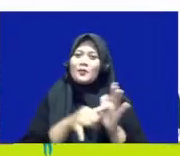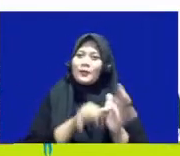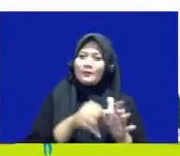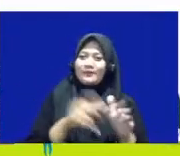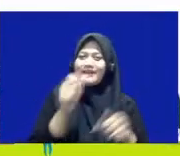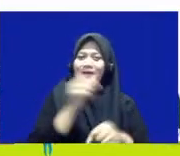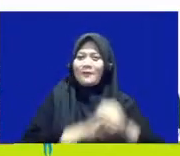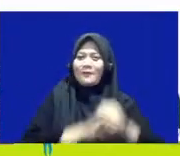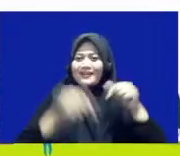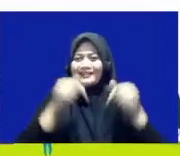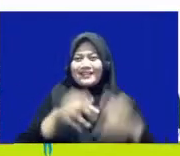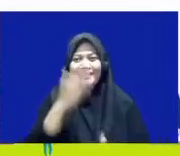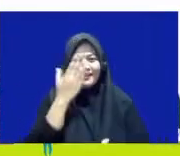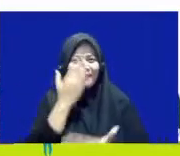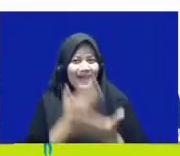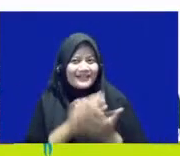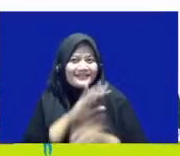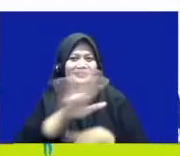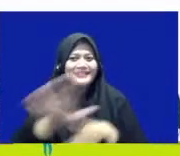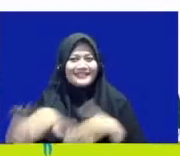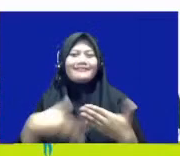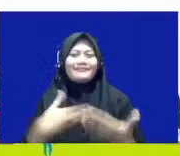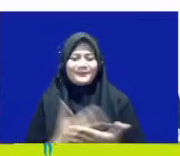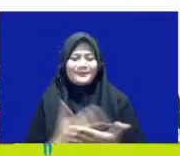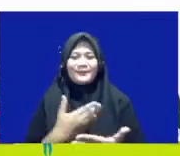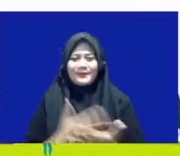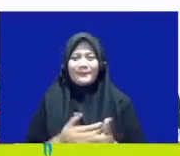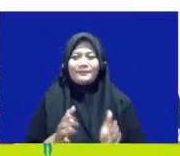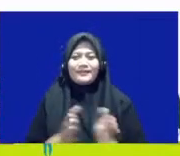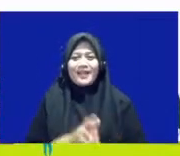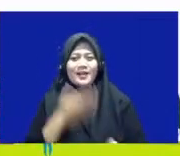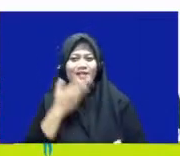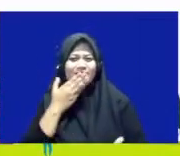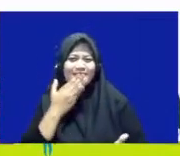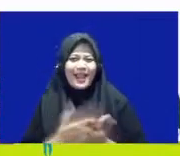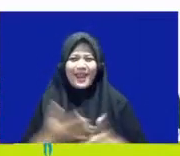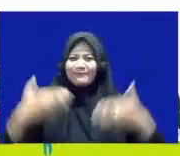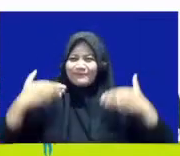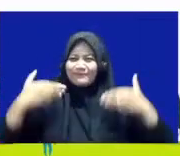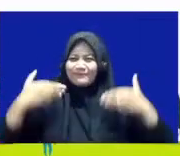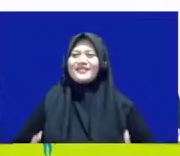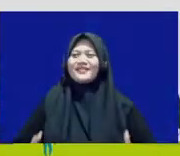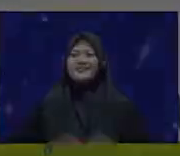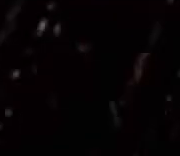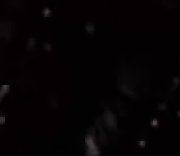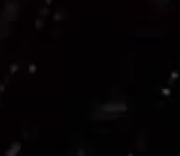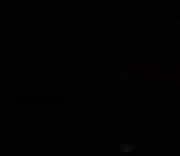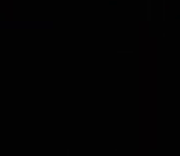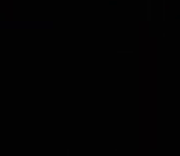Terima kasih semua dan salam kemanusiaan.